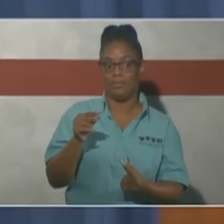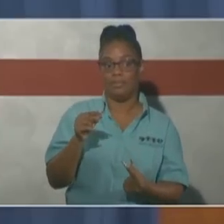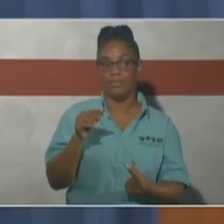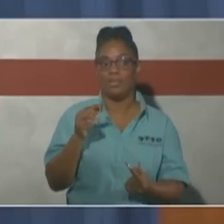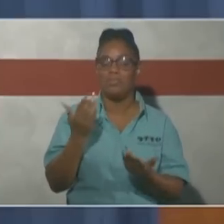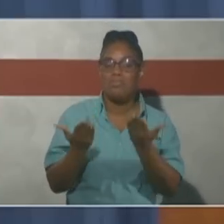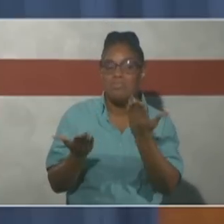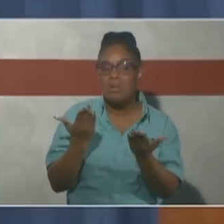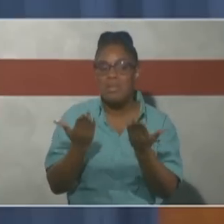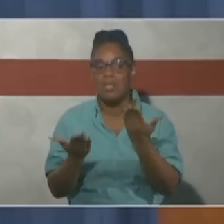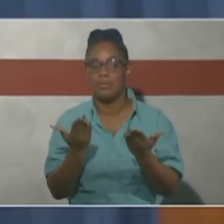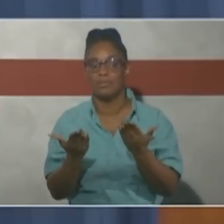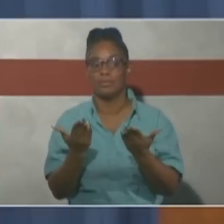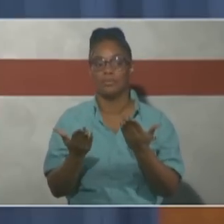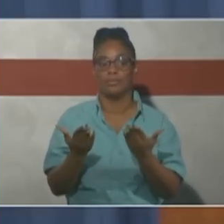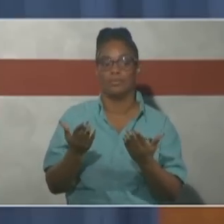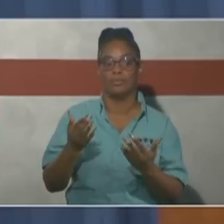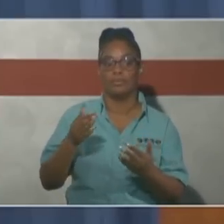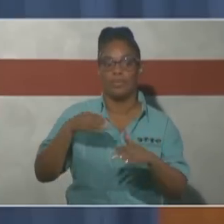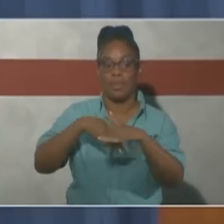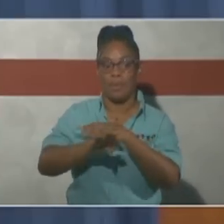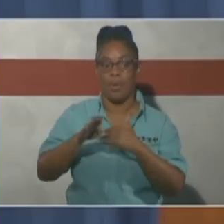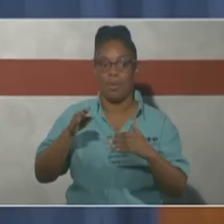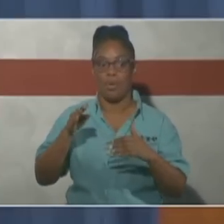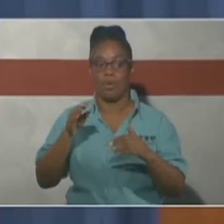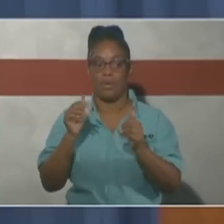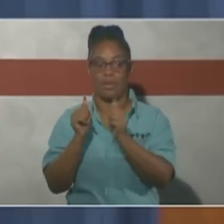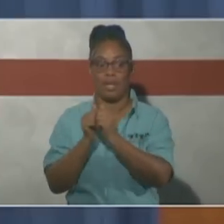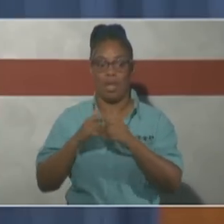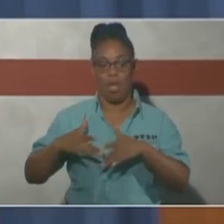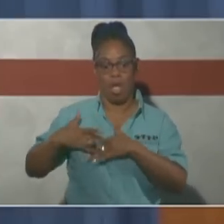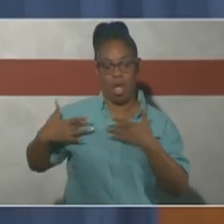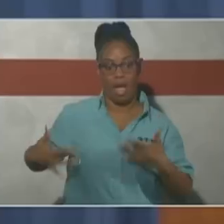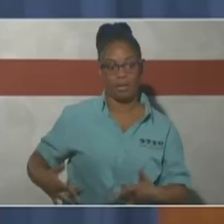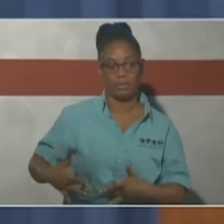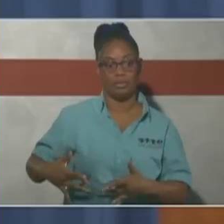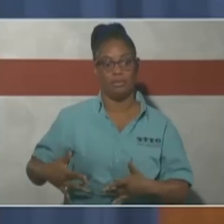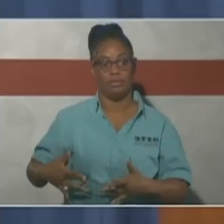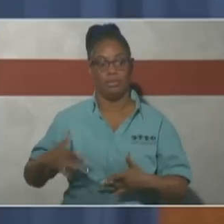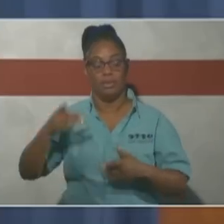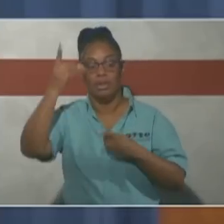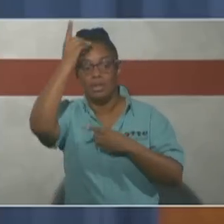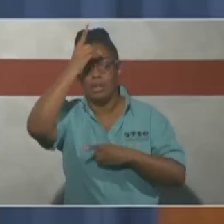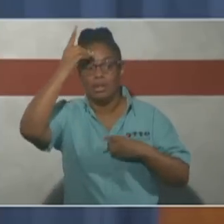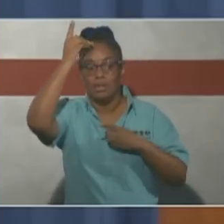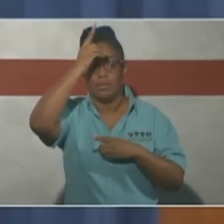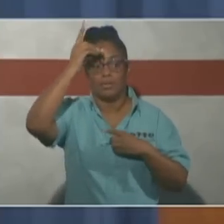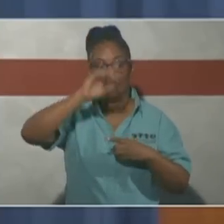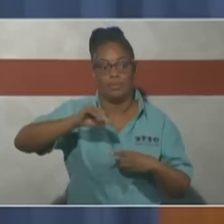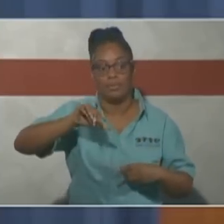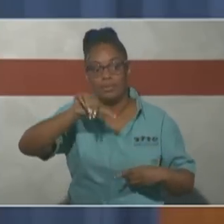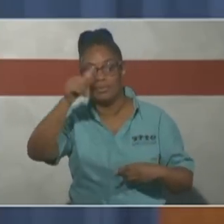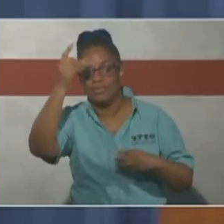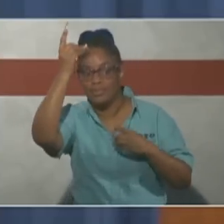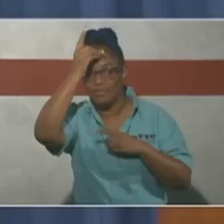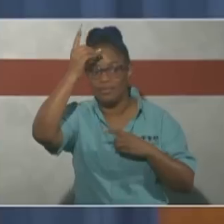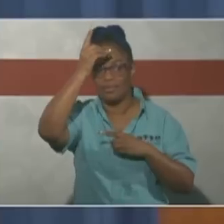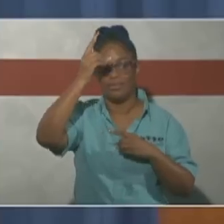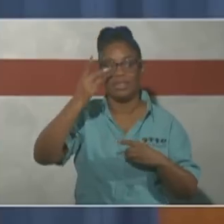affected adversely. Children, very small children, we're seeing those as well, particularly under the age of about 2 years of